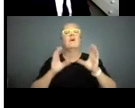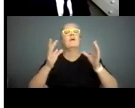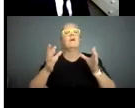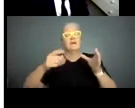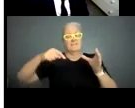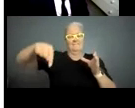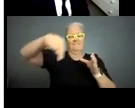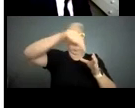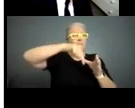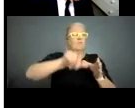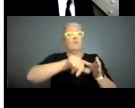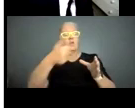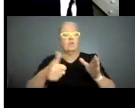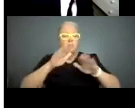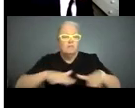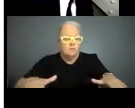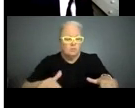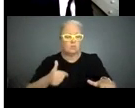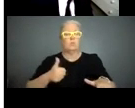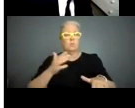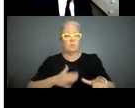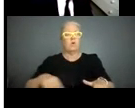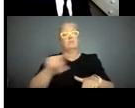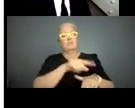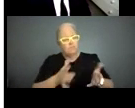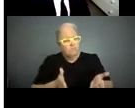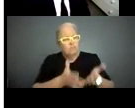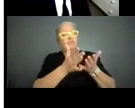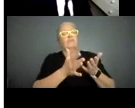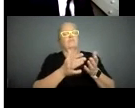need to mobilize those children to support the education of each other.